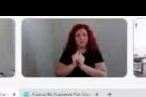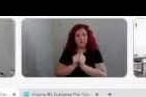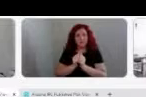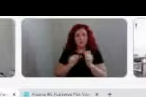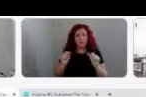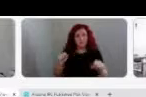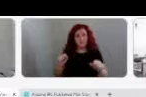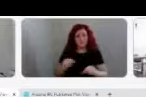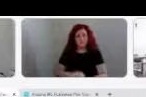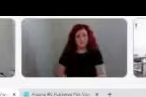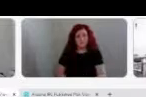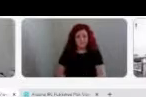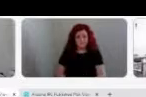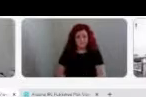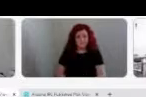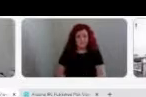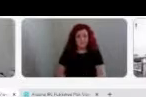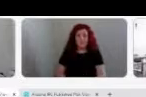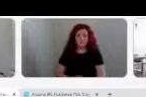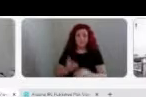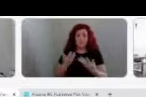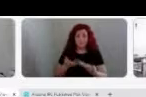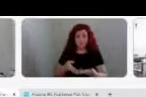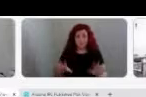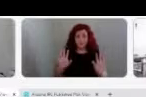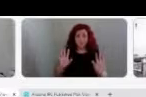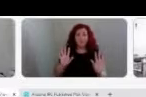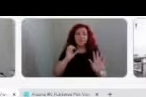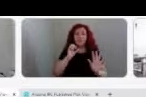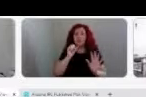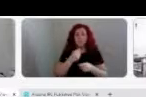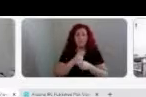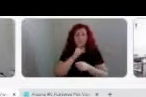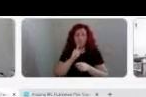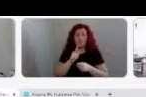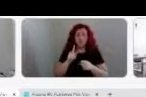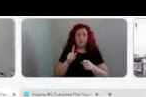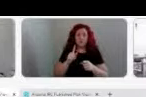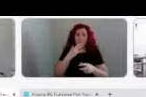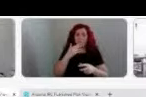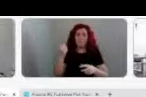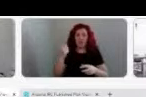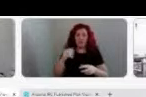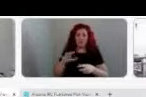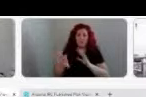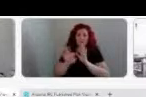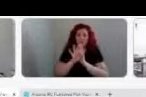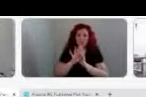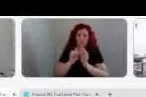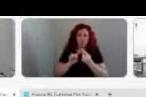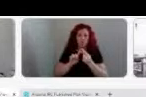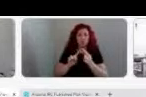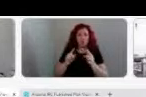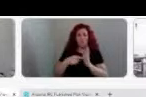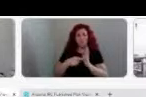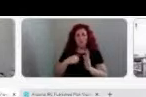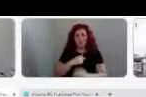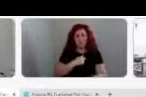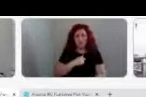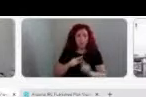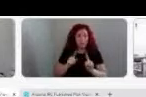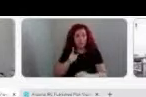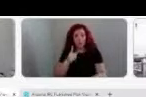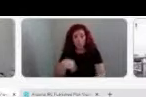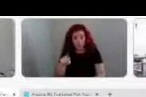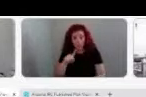possible once done this will not only ensure the absolute best candidates to represent us but you